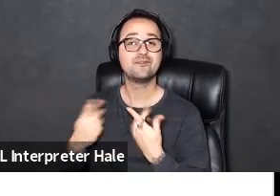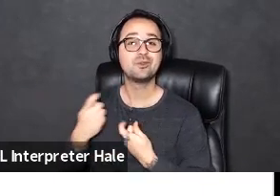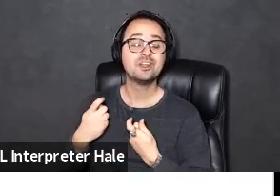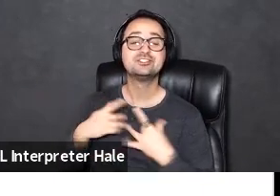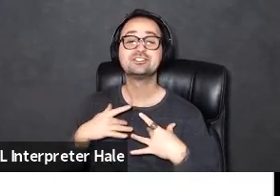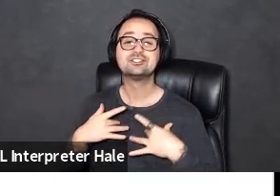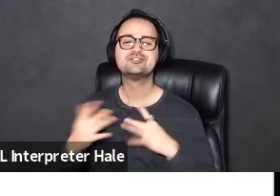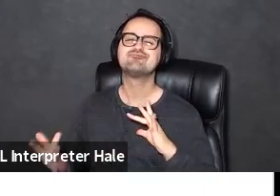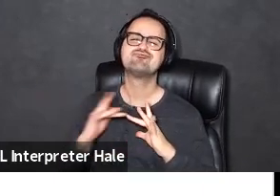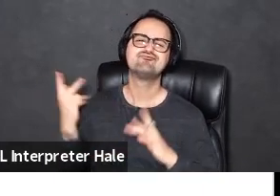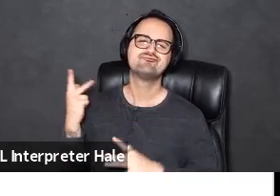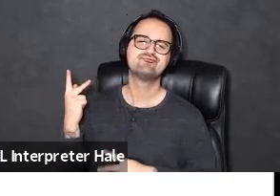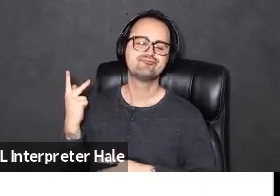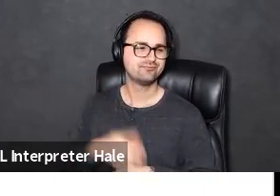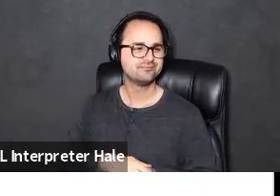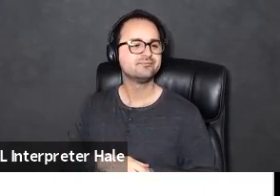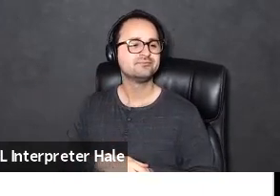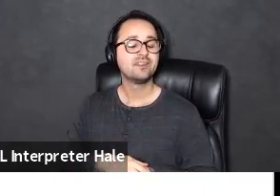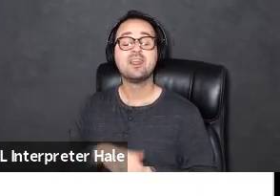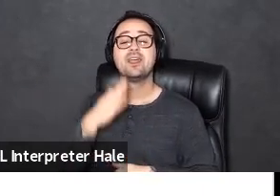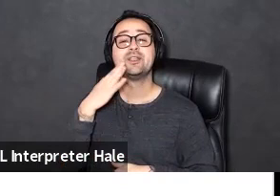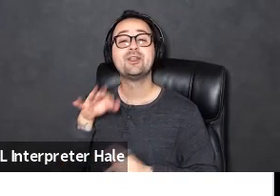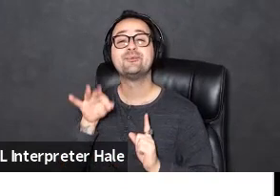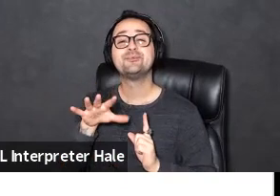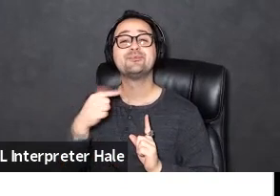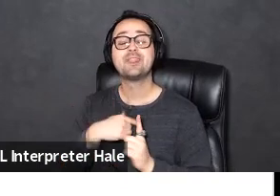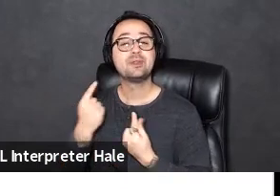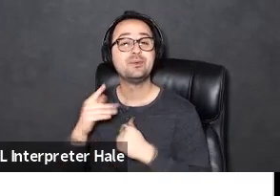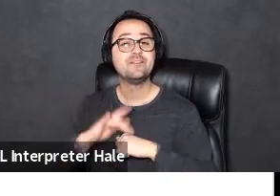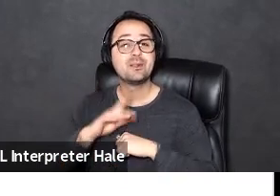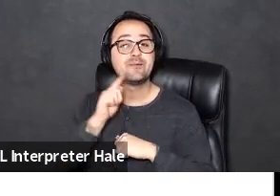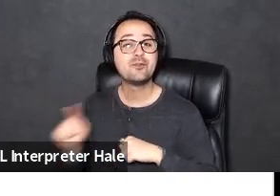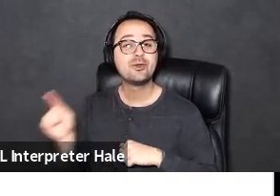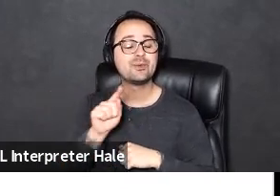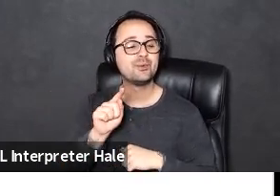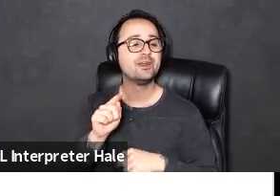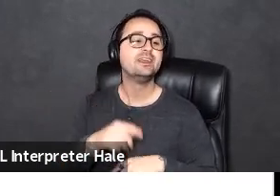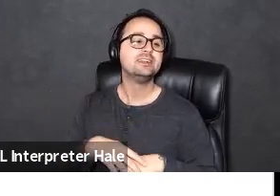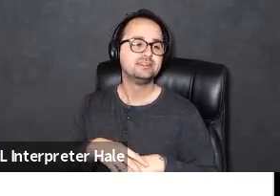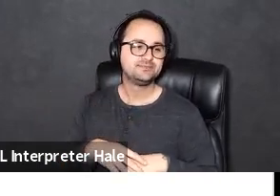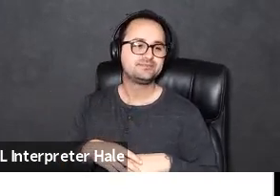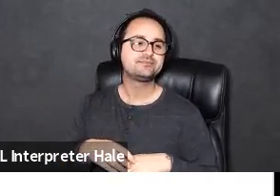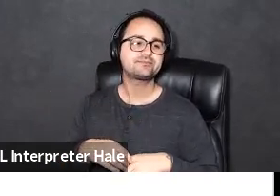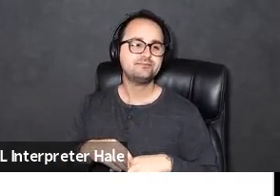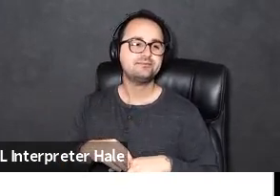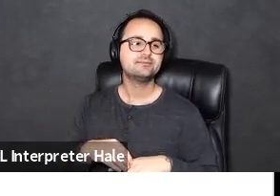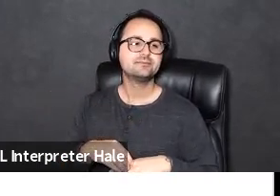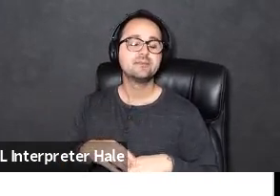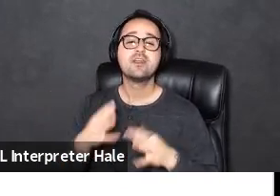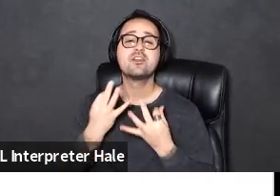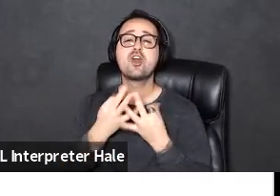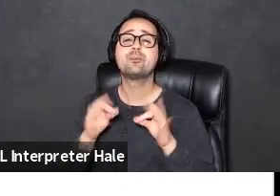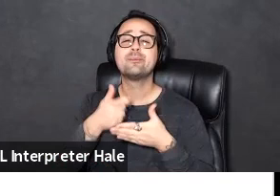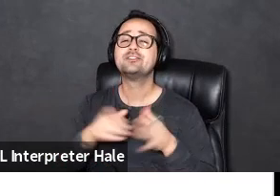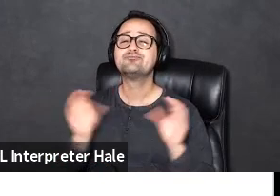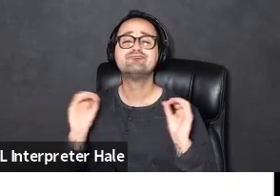concerns, you can reach out to us. You know, one of the things that we do make available to everybody is a complimentary meeting.